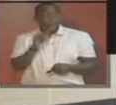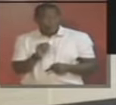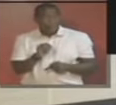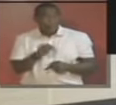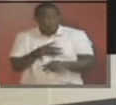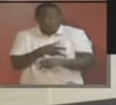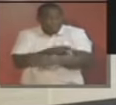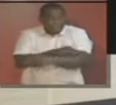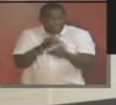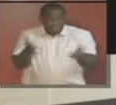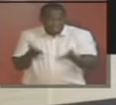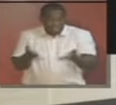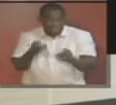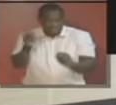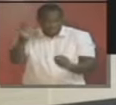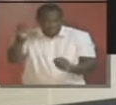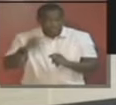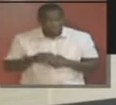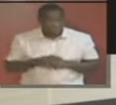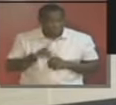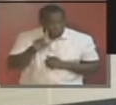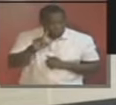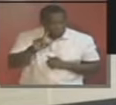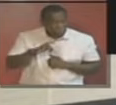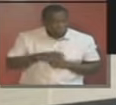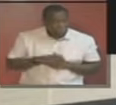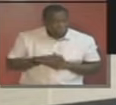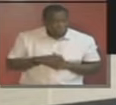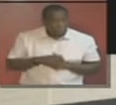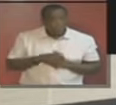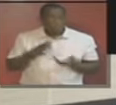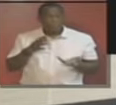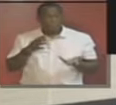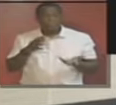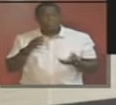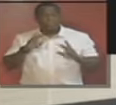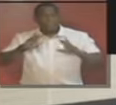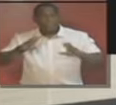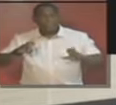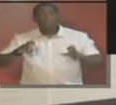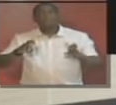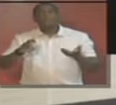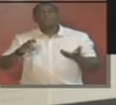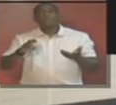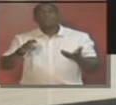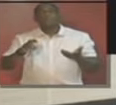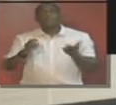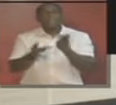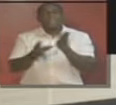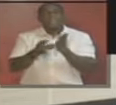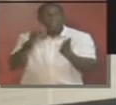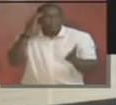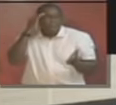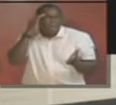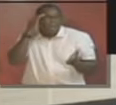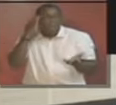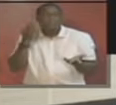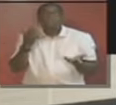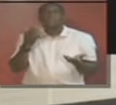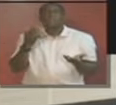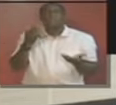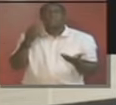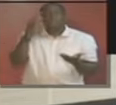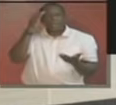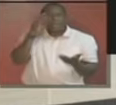in Trinidad and Tobago? When we look at our capacity, maybe technical knowledge in terms of knowledge